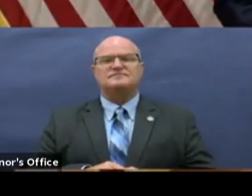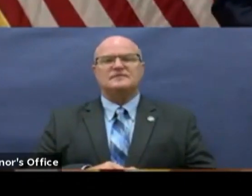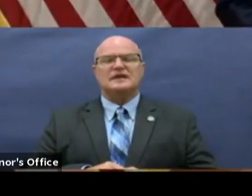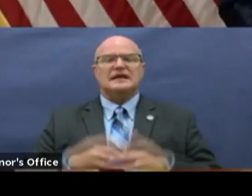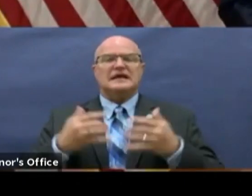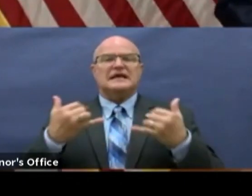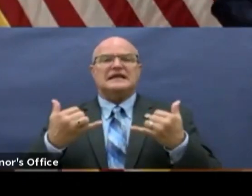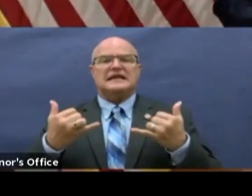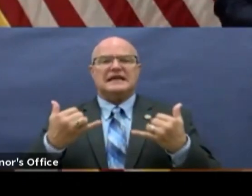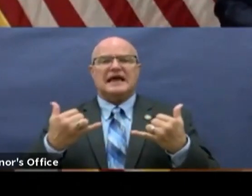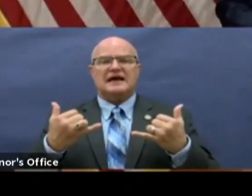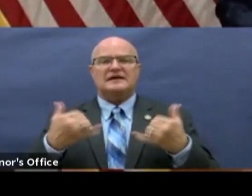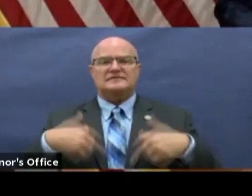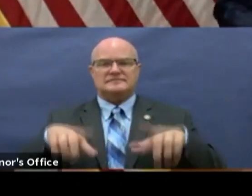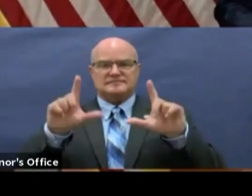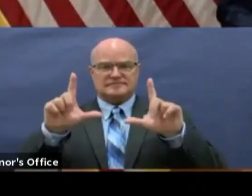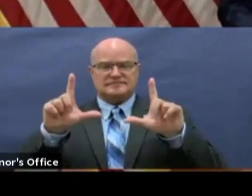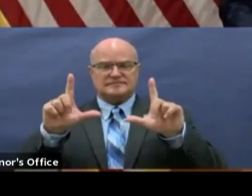go to the